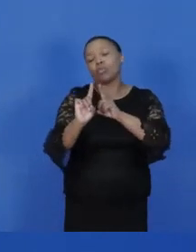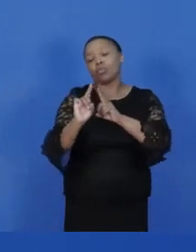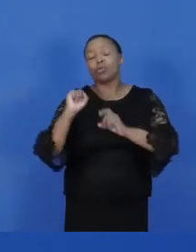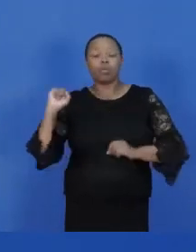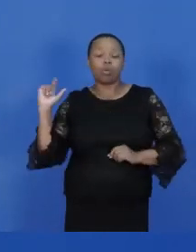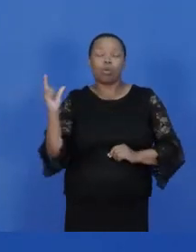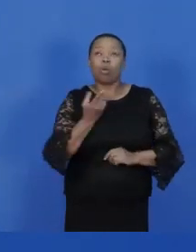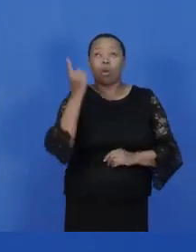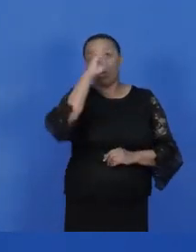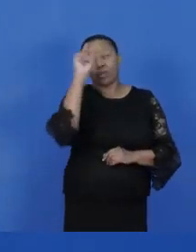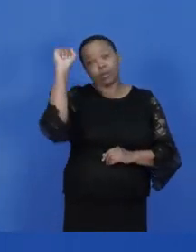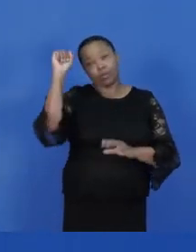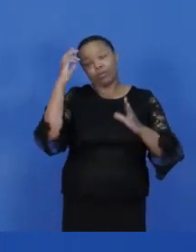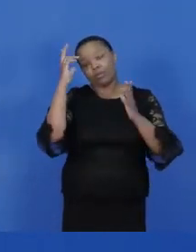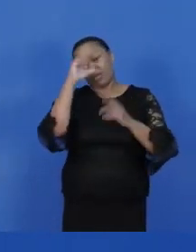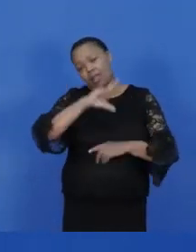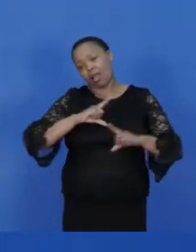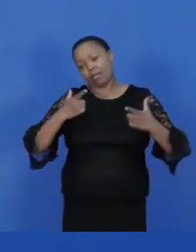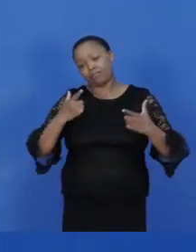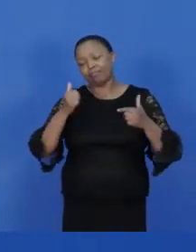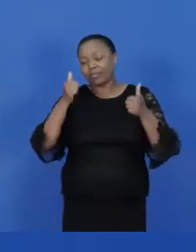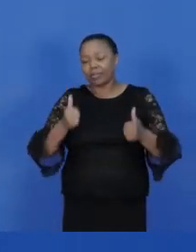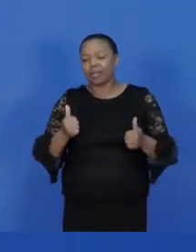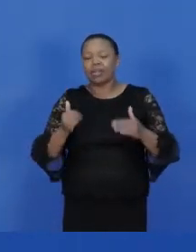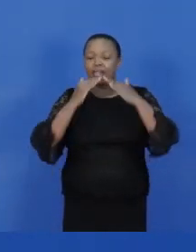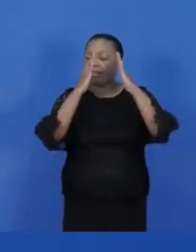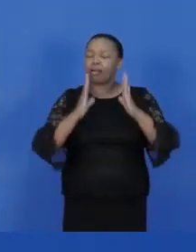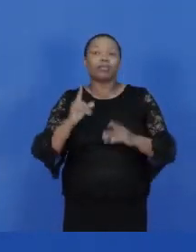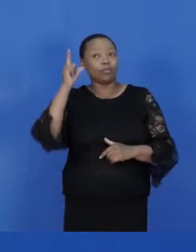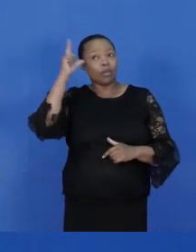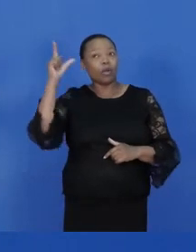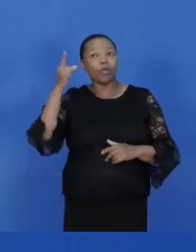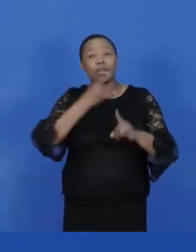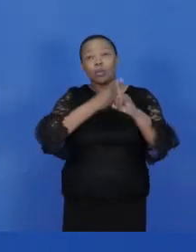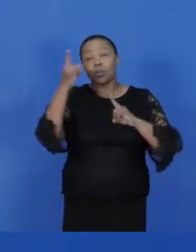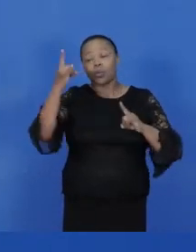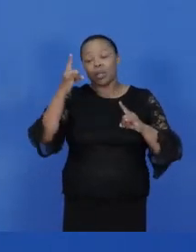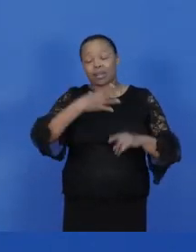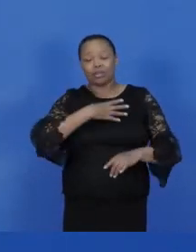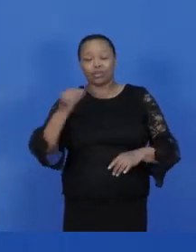shall follow you all the days of your life, and you shall dwell in the house of the Lord, winning